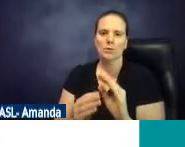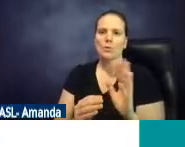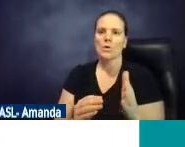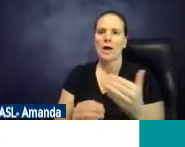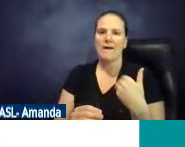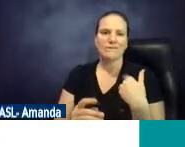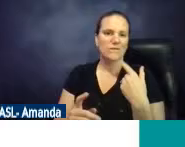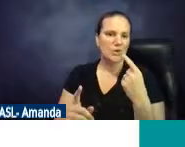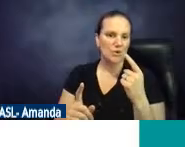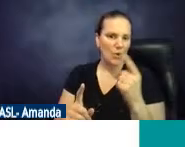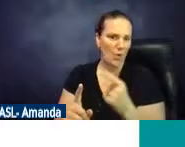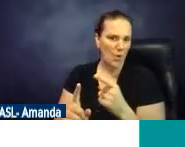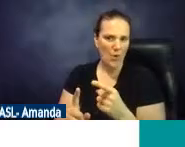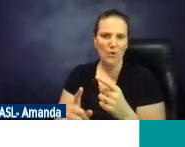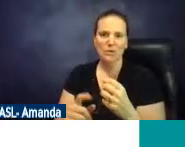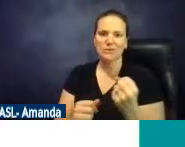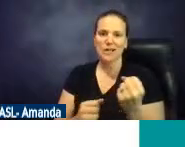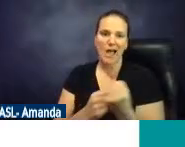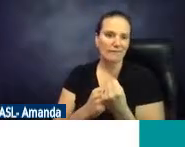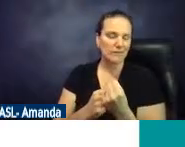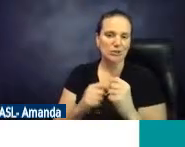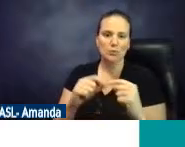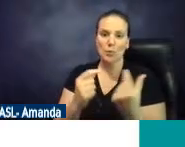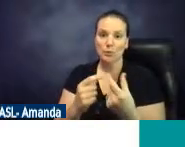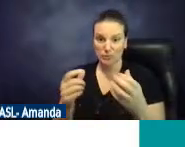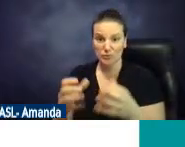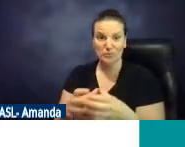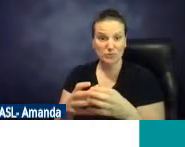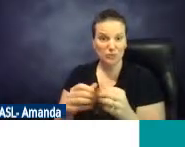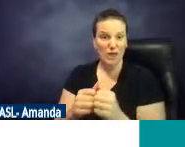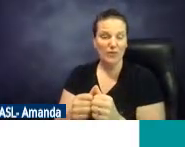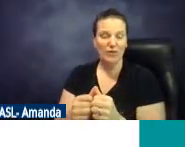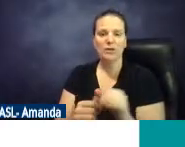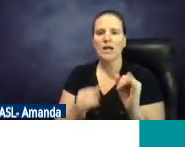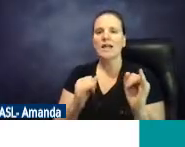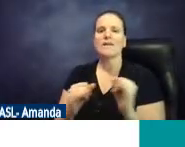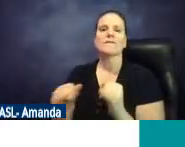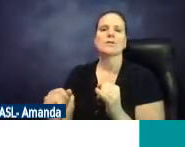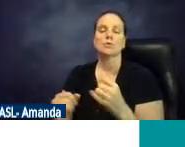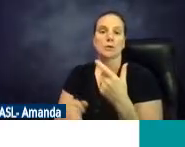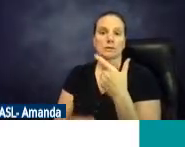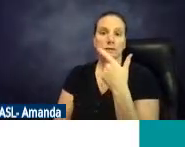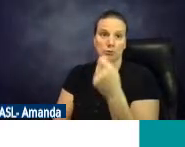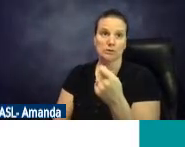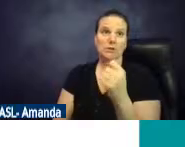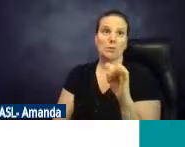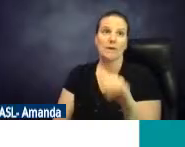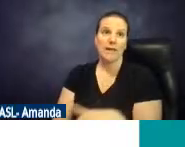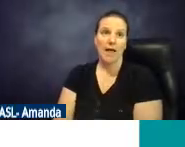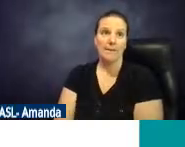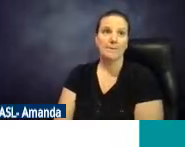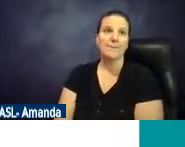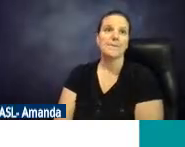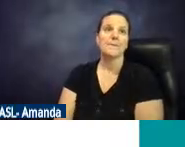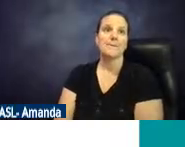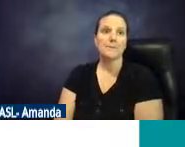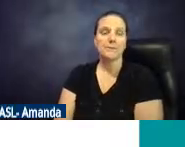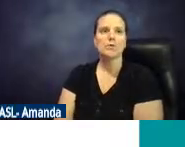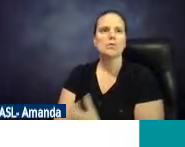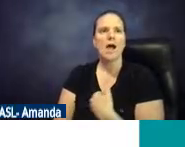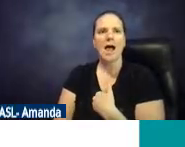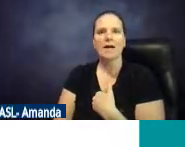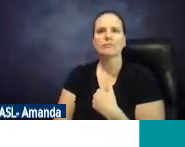those advocacy groups together and individuals who are interested in that portion to have a